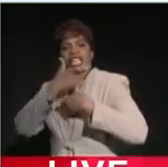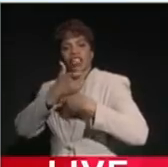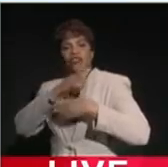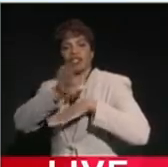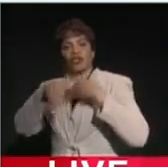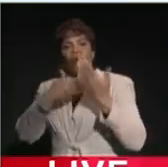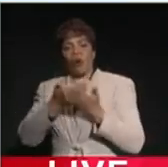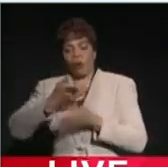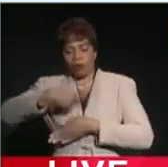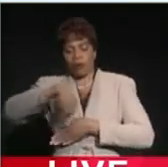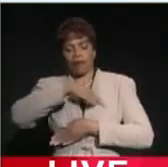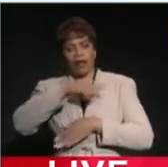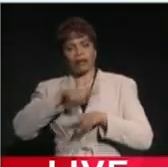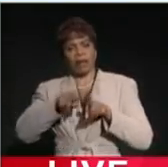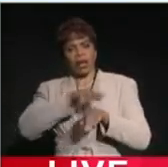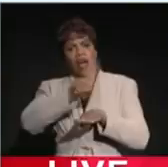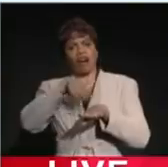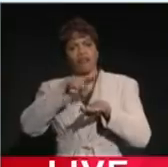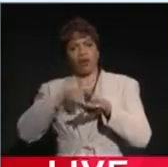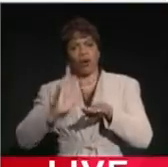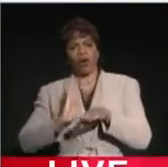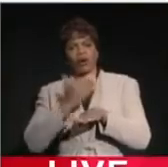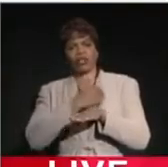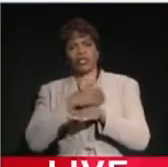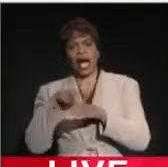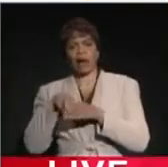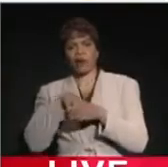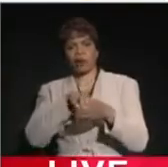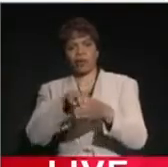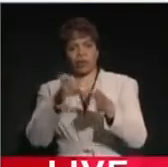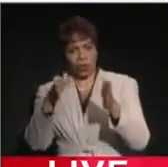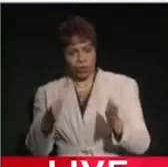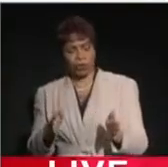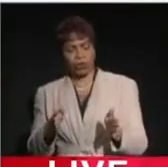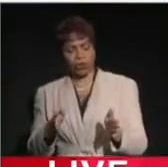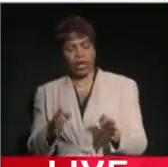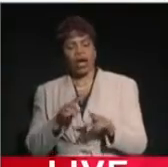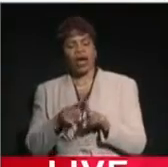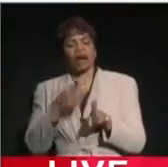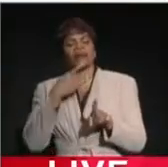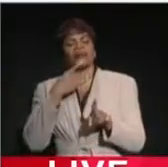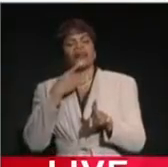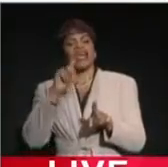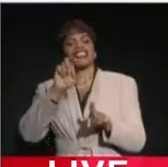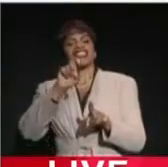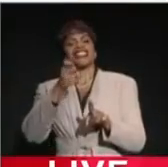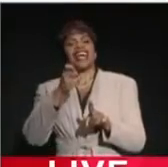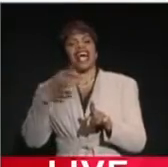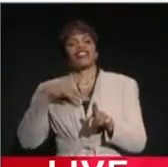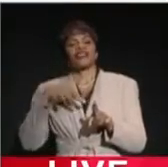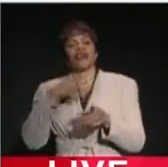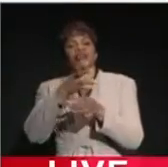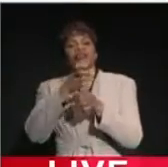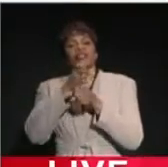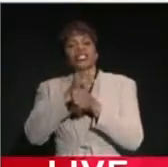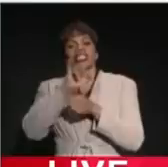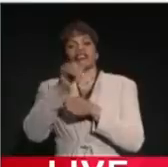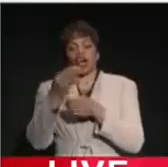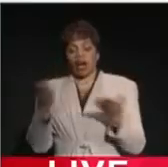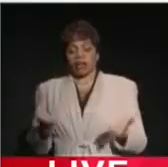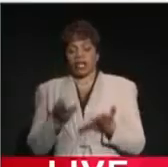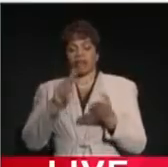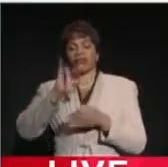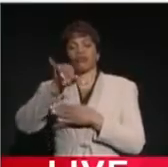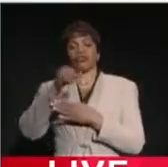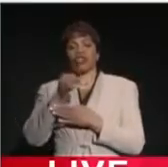of us, but certainly our commuters. I would just say, by the way, the tax credits to get jobs in New Jersey, we send them out at the